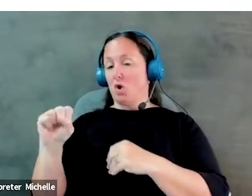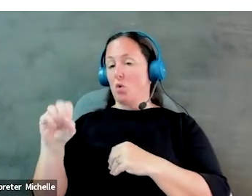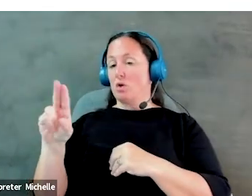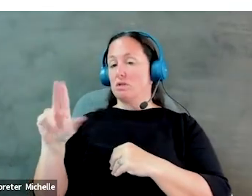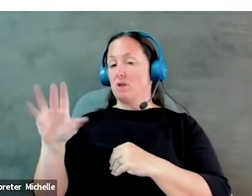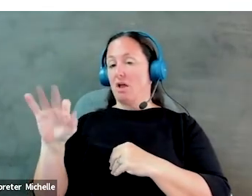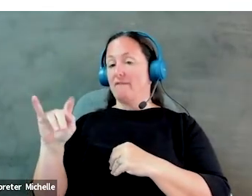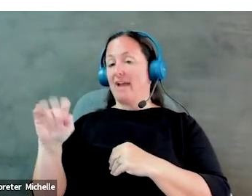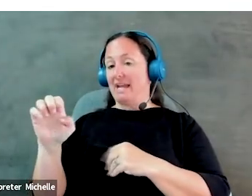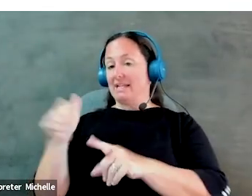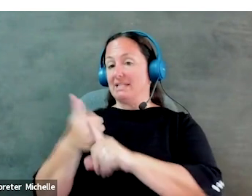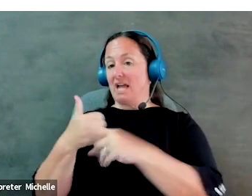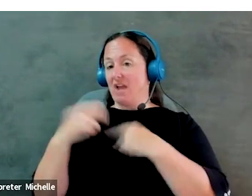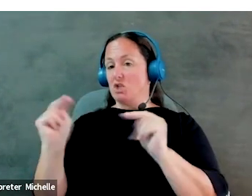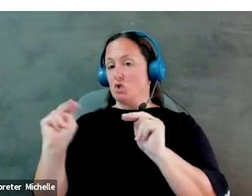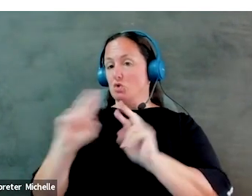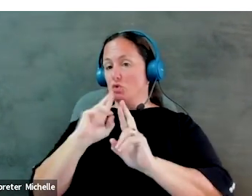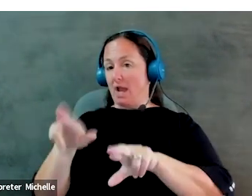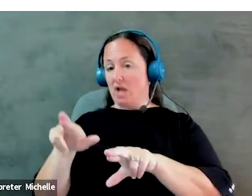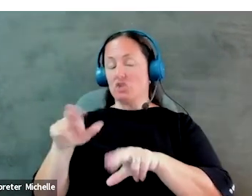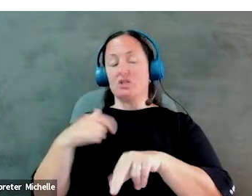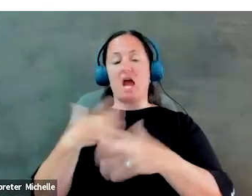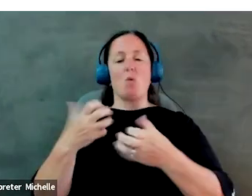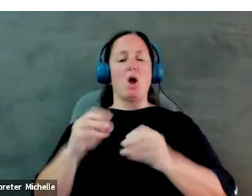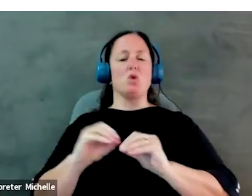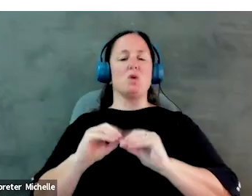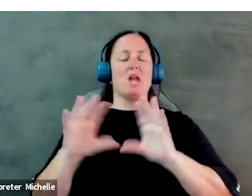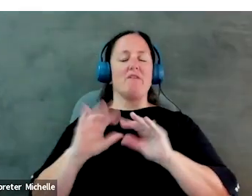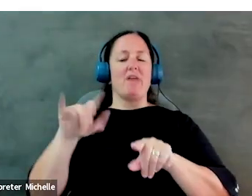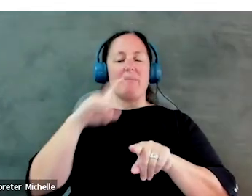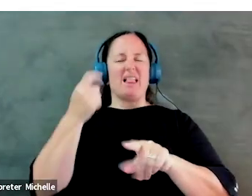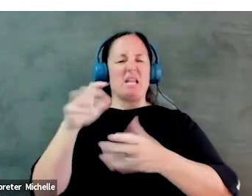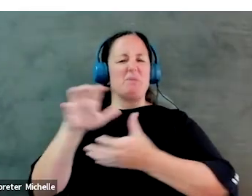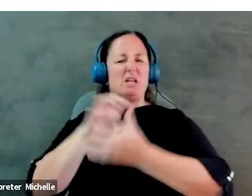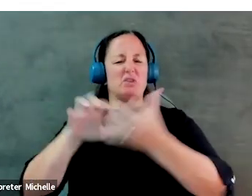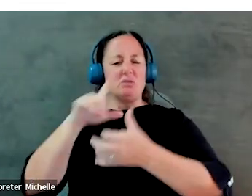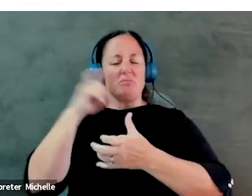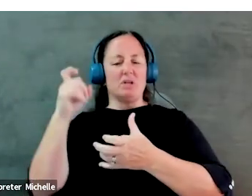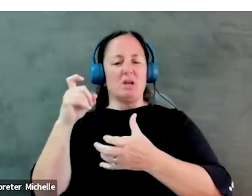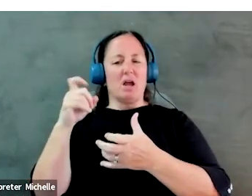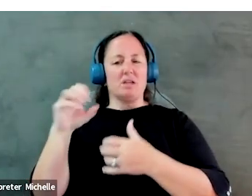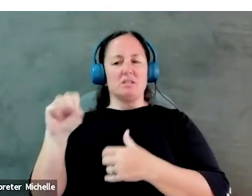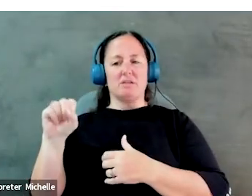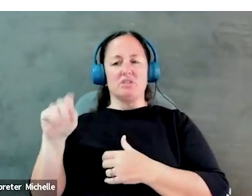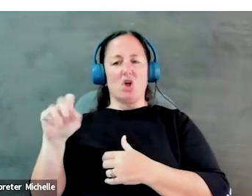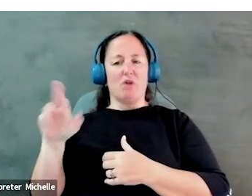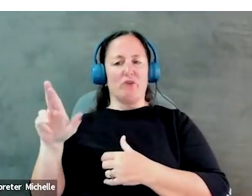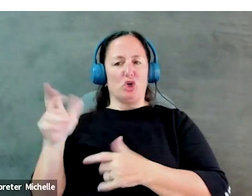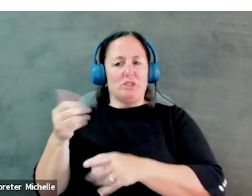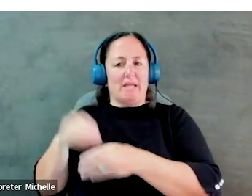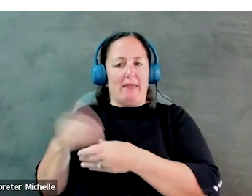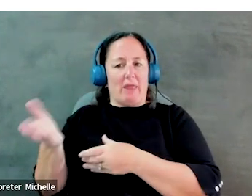sulfate, it will have a neutral reaction. And I always like to clarify this because a little bit of that confusion because of the presence of